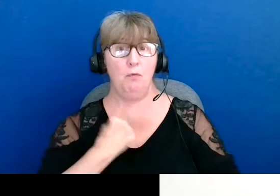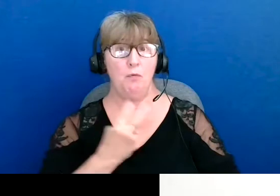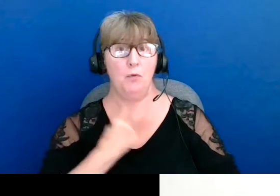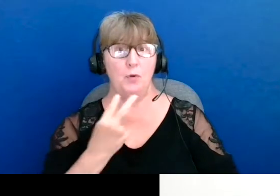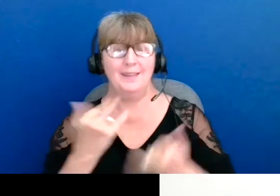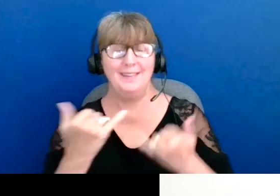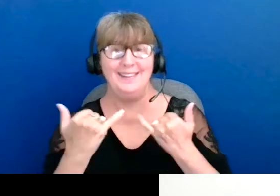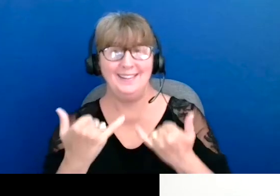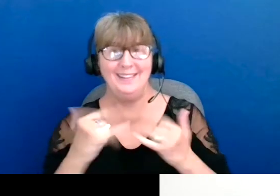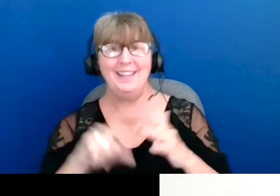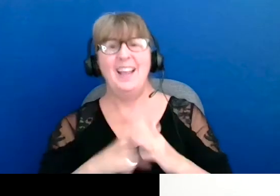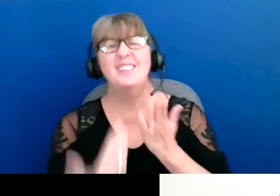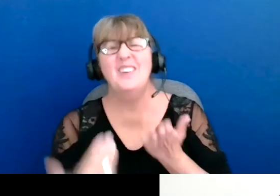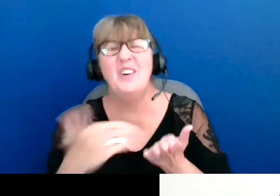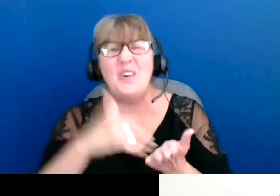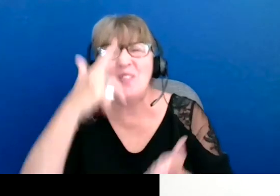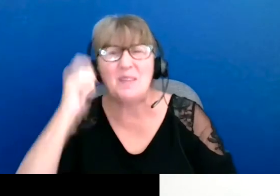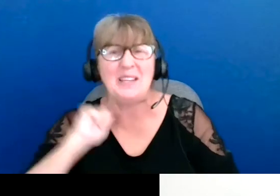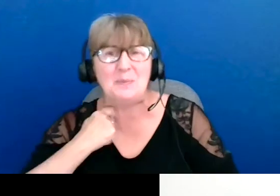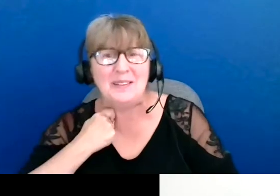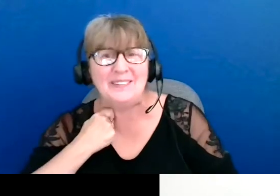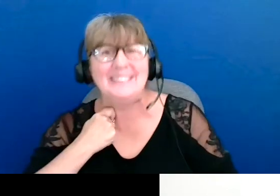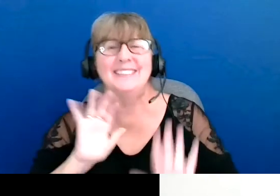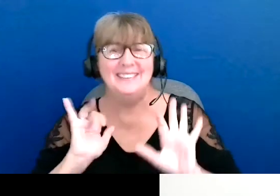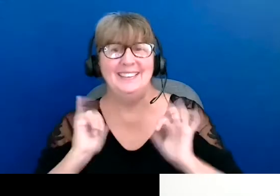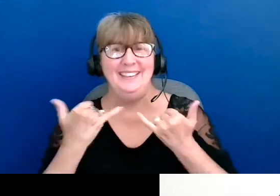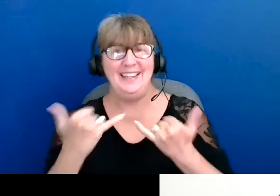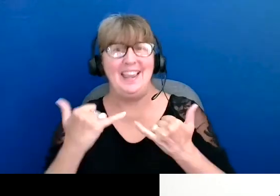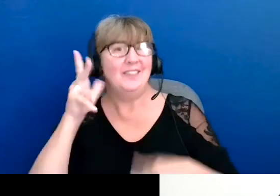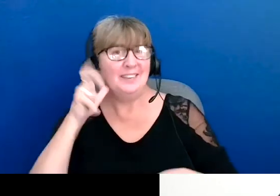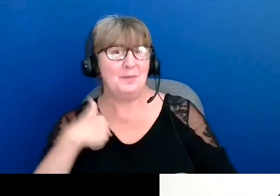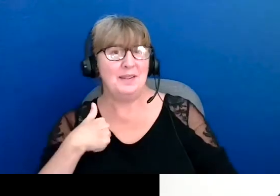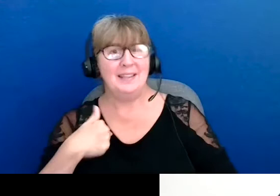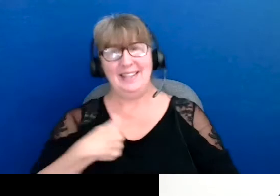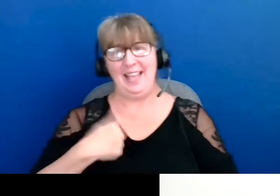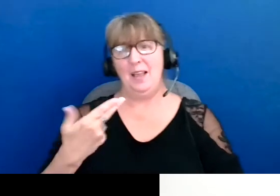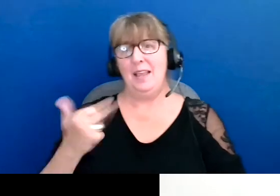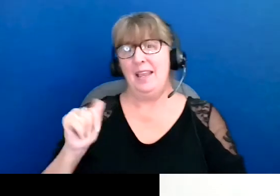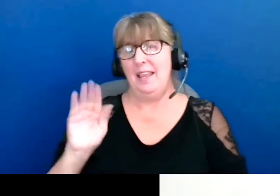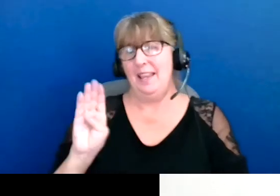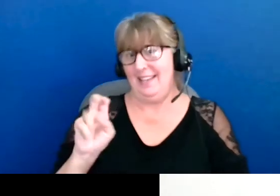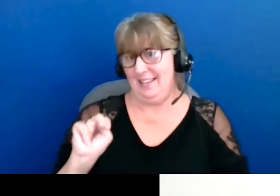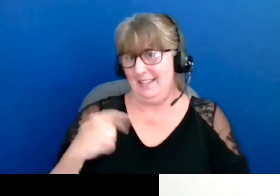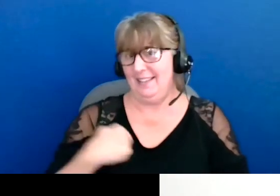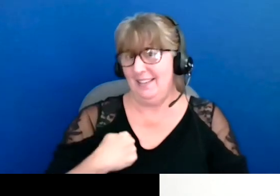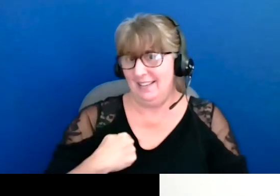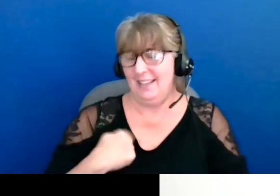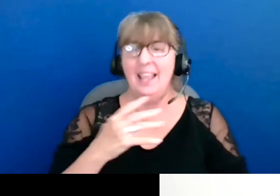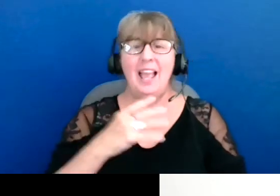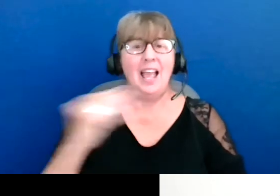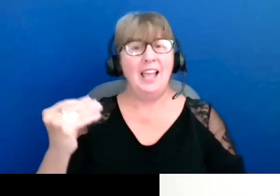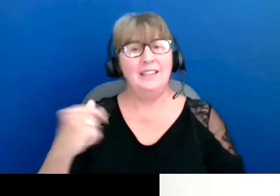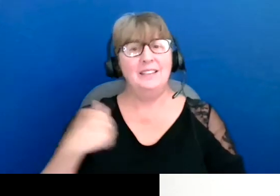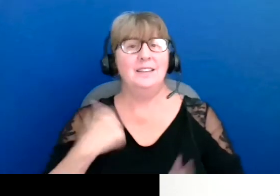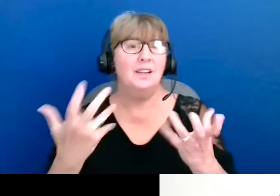I'm starting over since I was muted. This is Haben speaking. And I want to